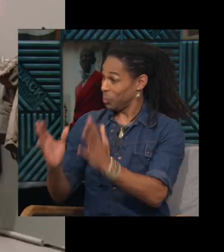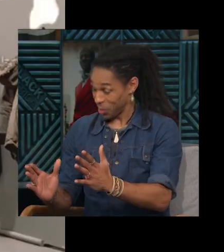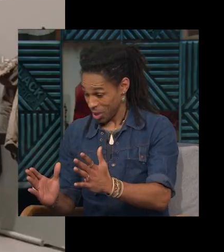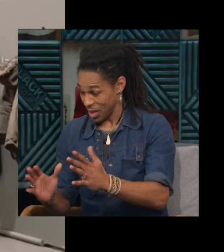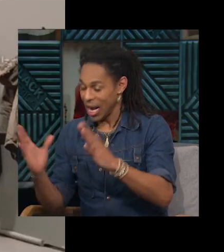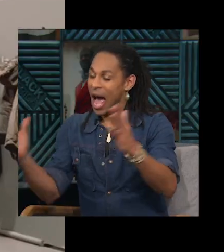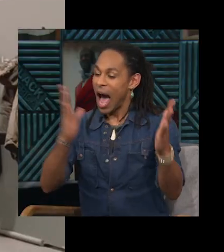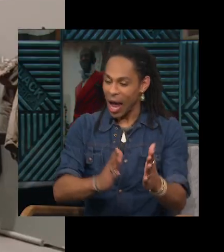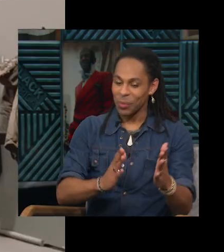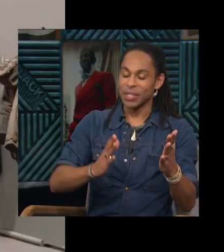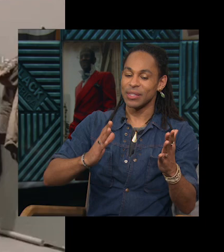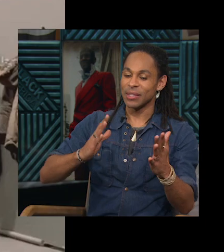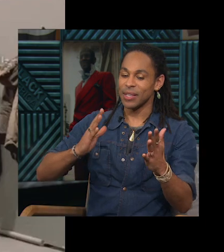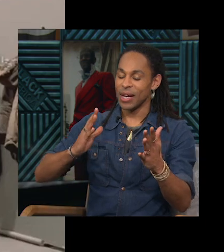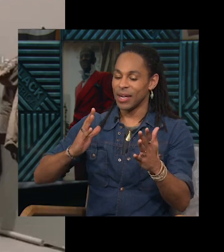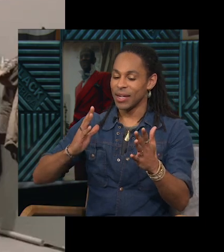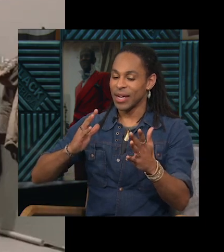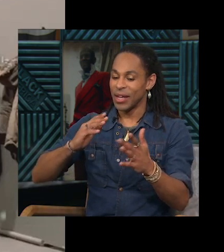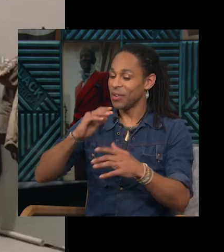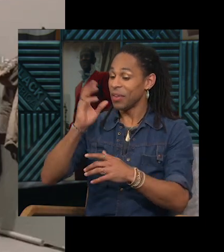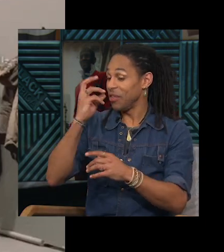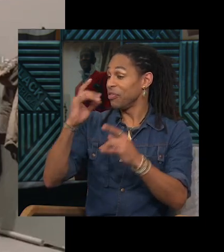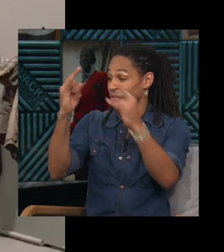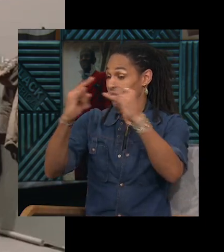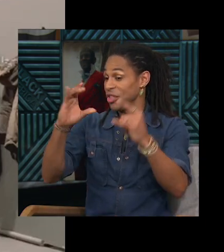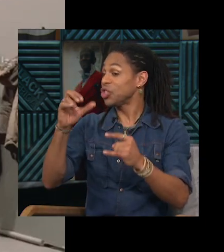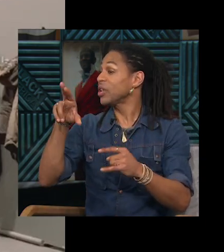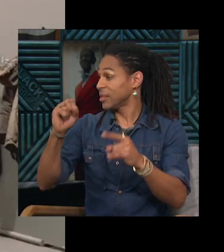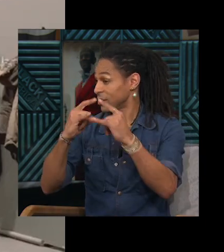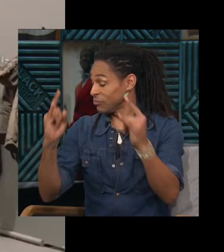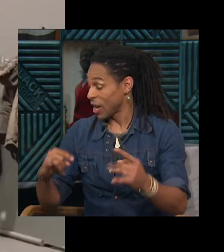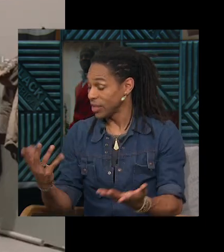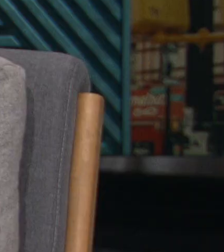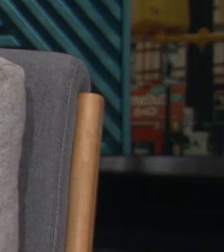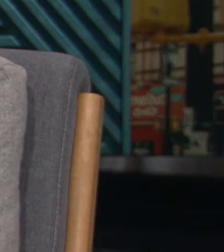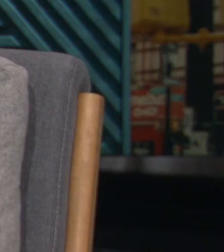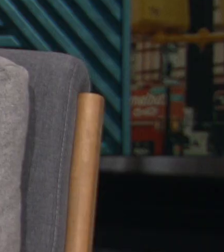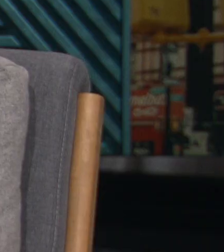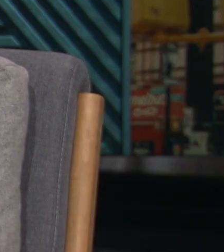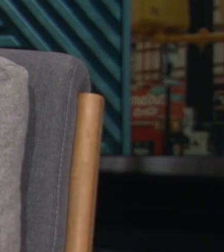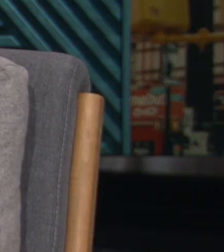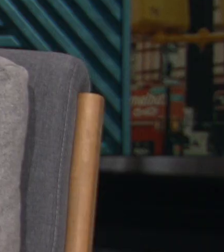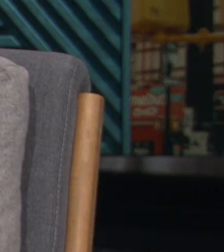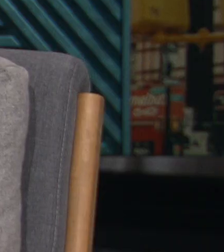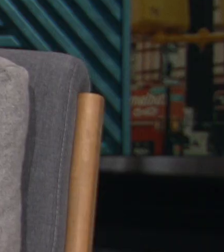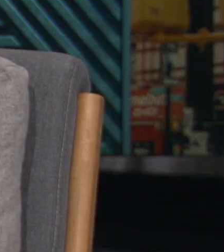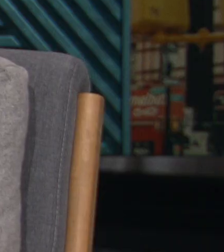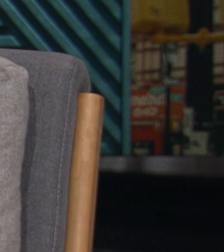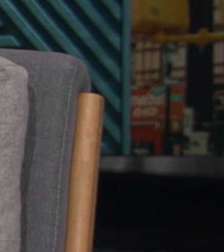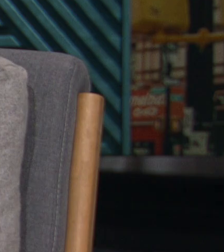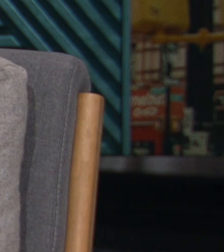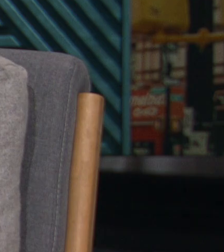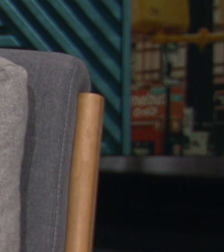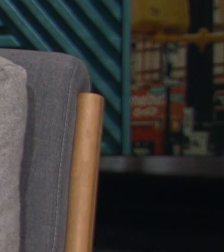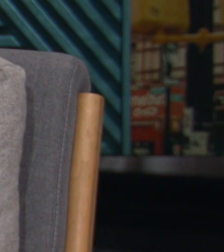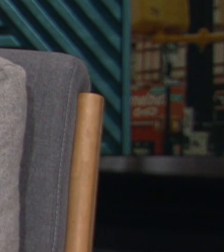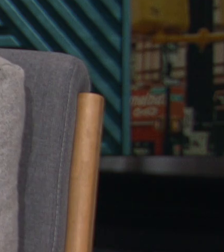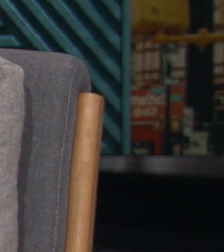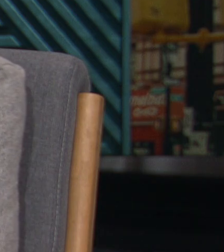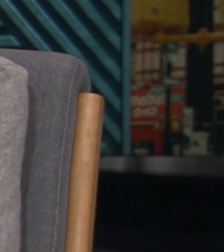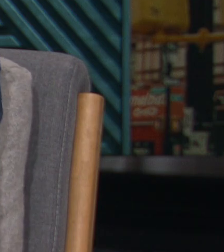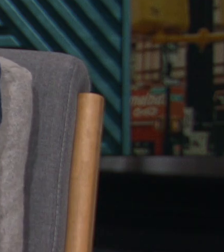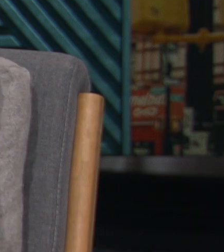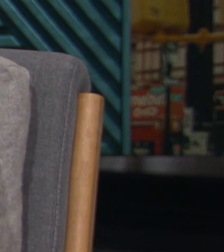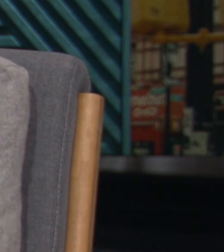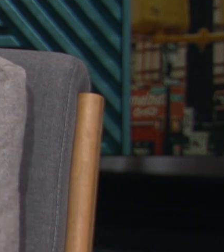an interpreter, I was in the circus, right? So I grew up as a gymnast from